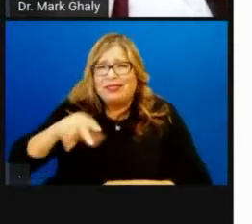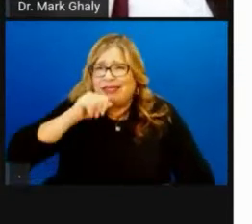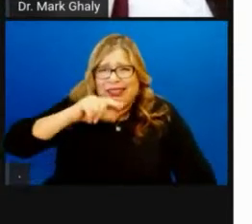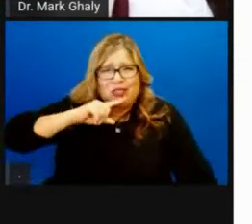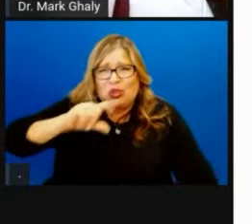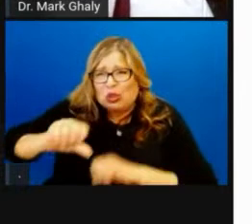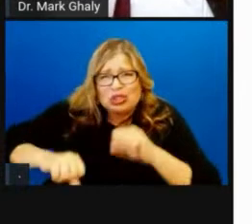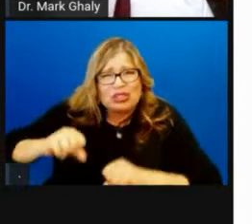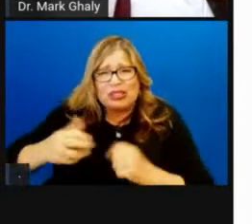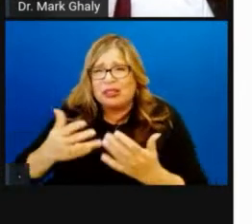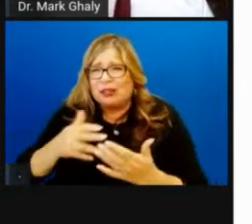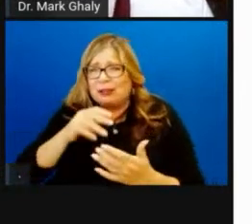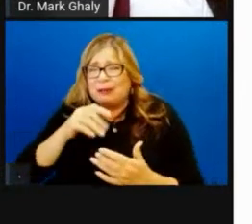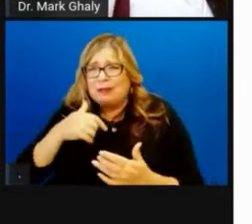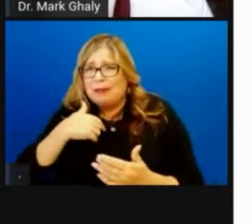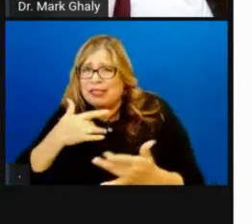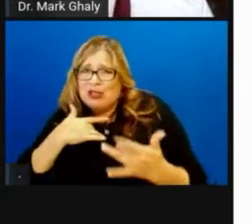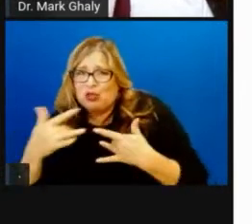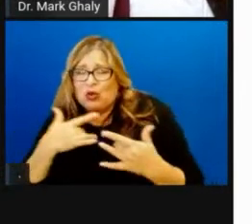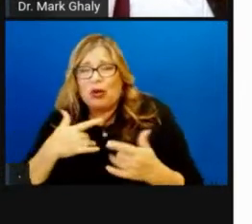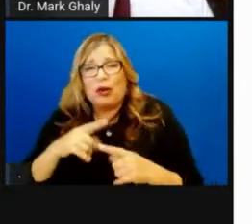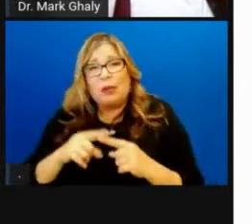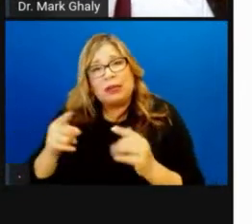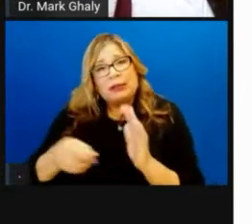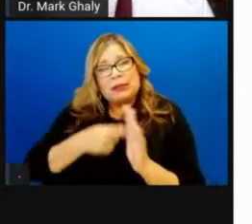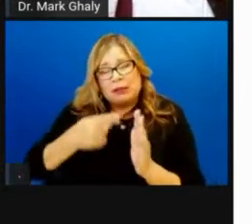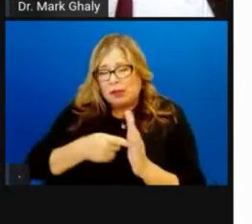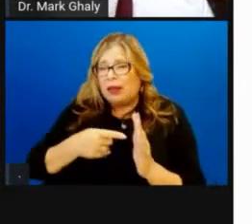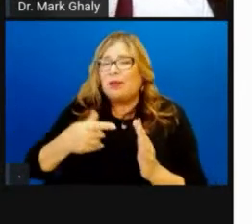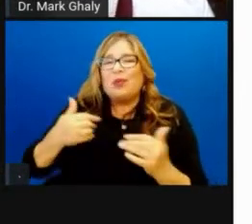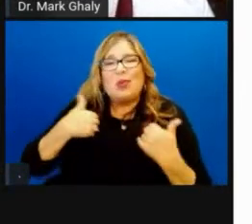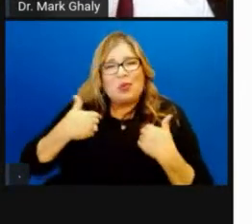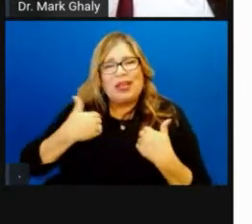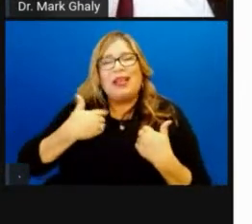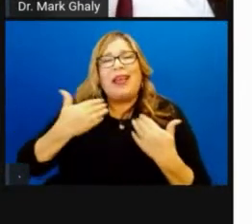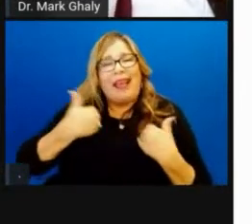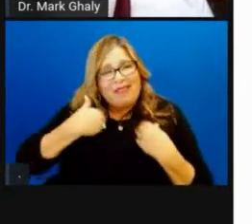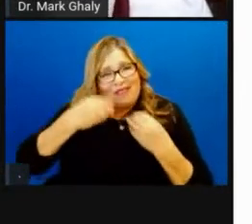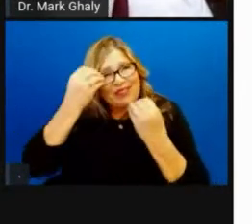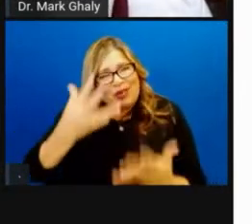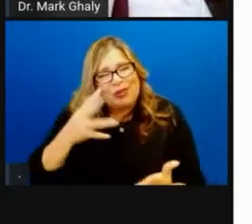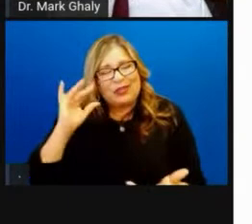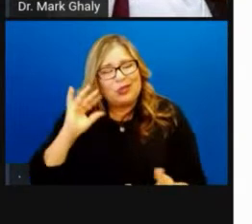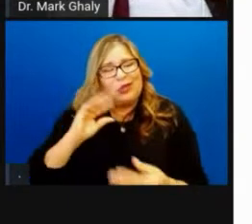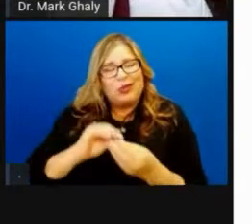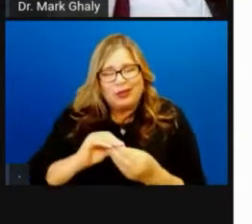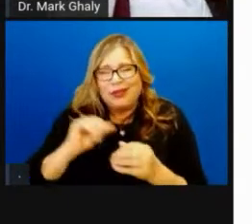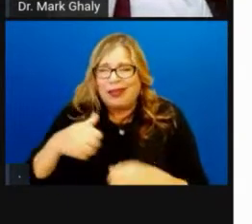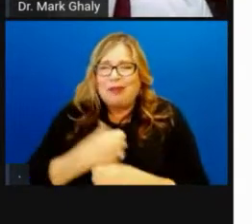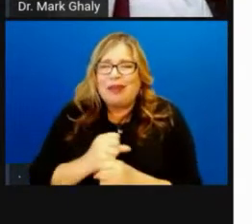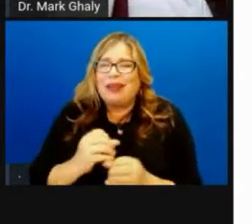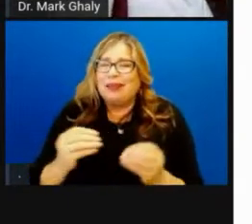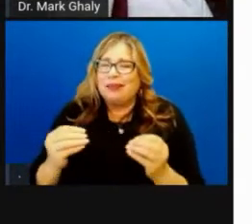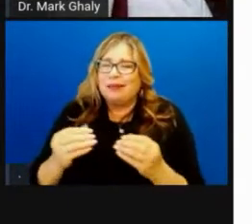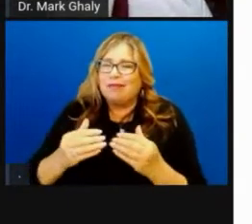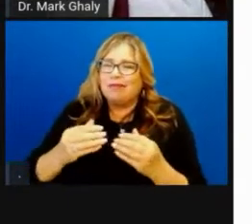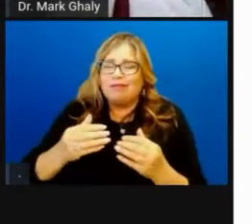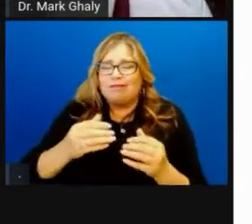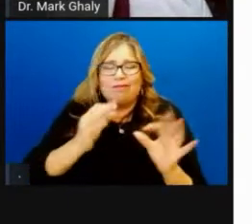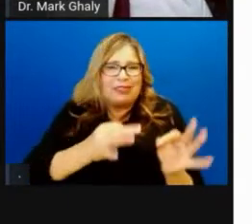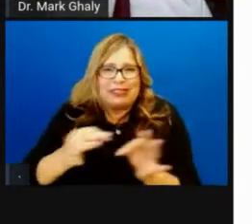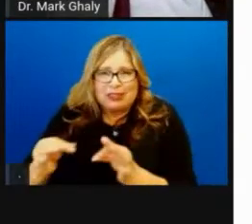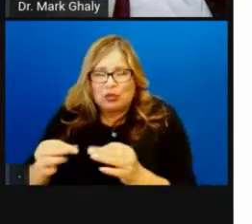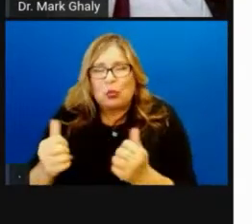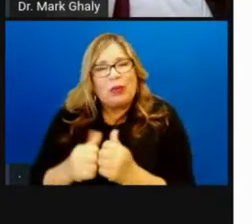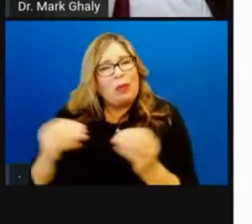more confidence in understanding where we are based on where we've come. And that it's not just one factor, but